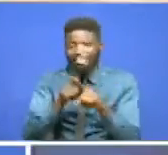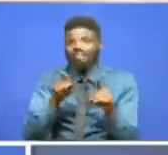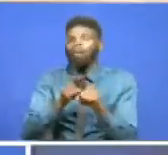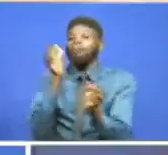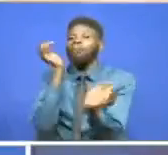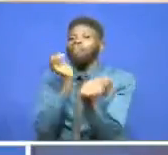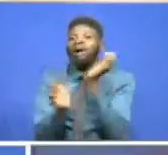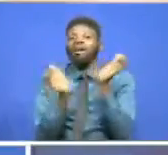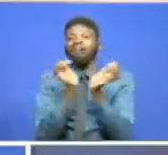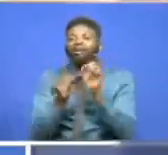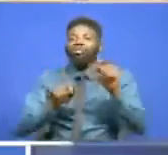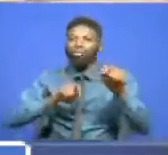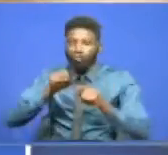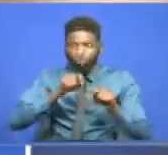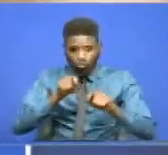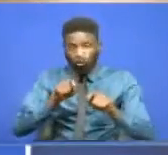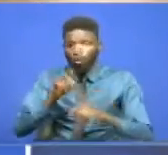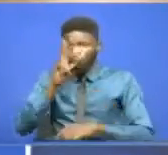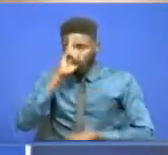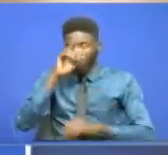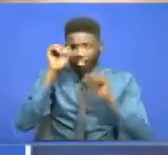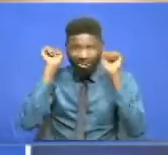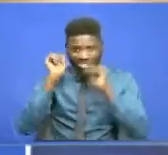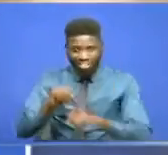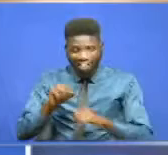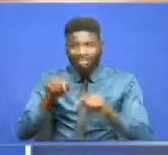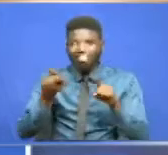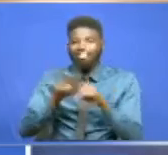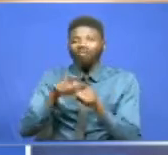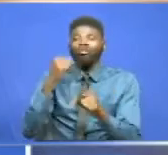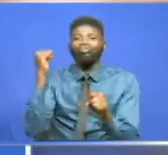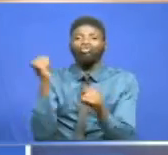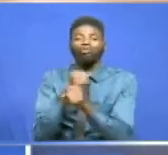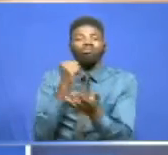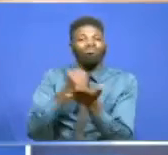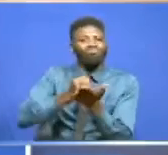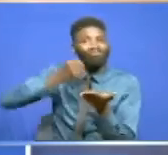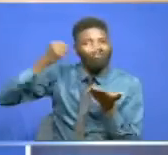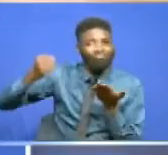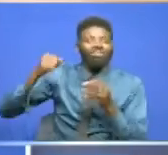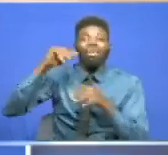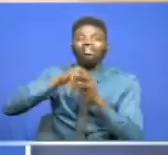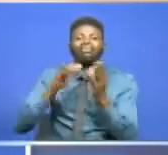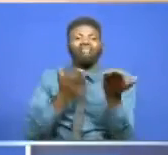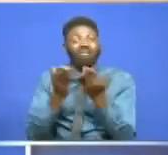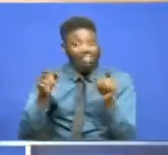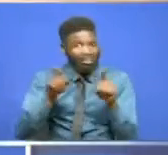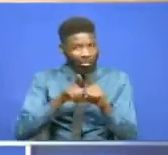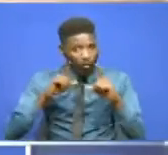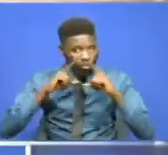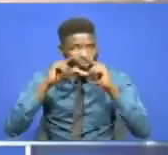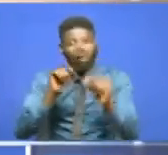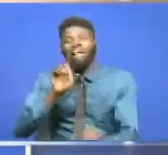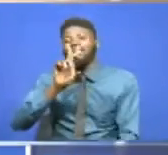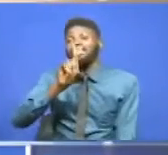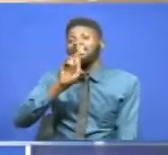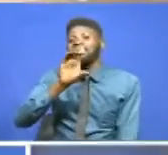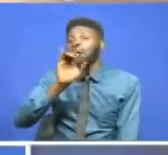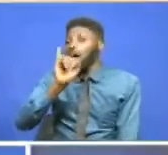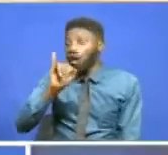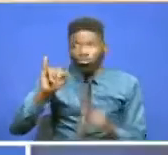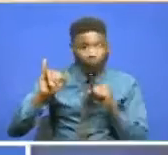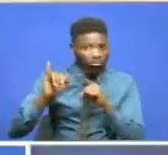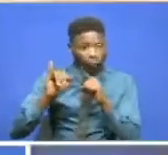control through suspension of officers in the service. The amendment further provides that the Directorate of Criminal